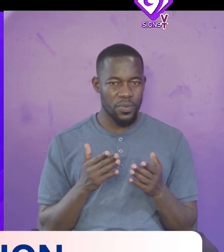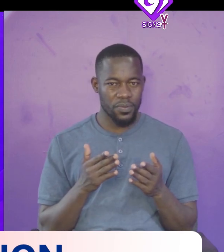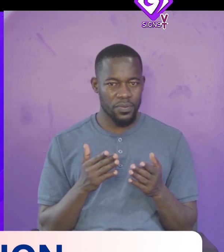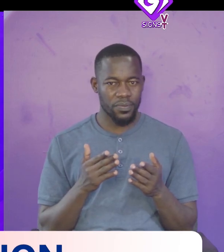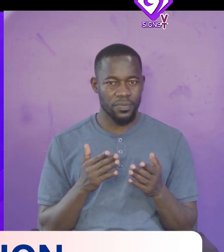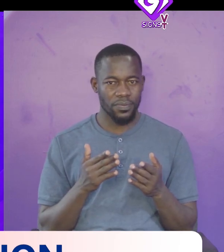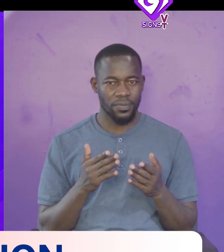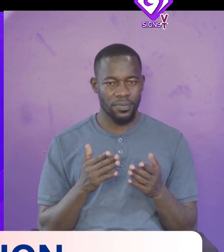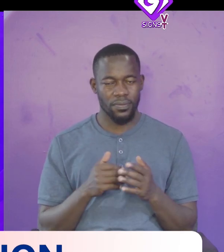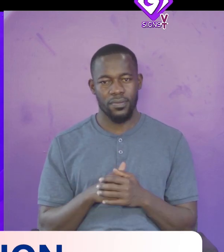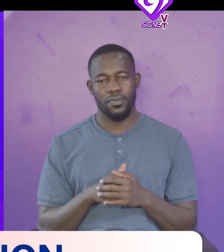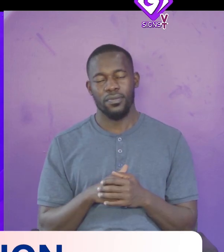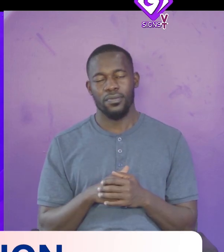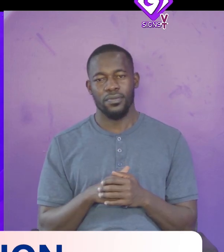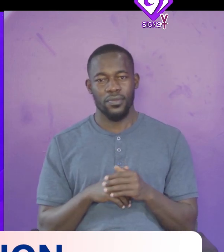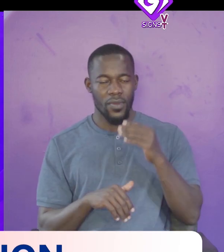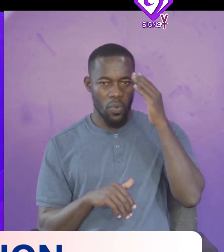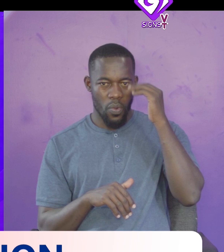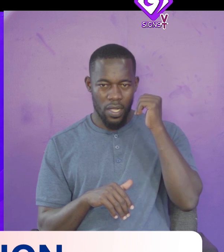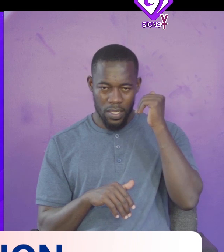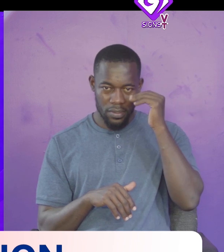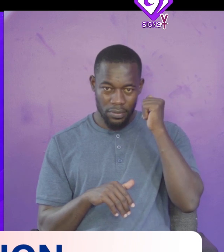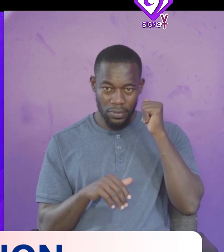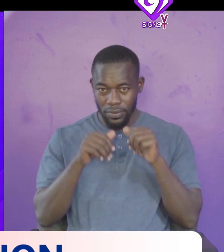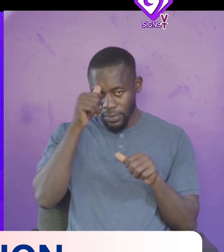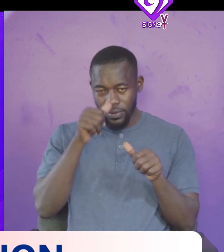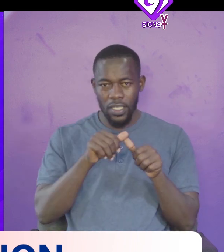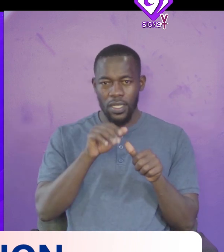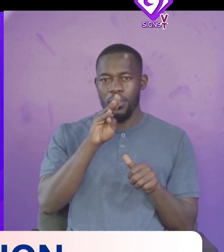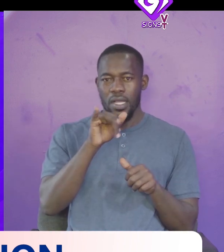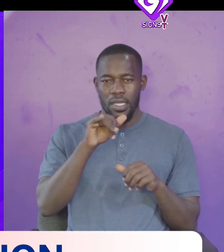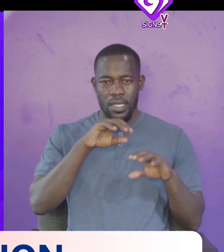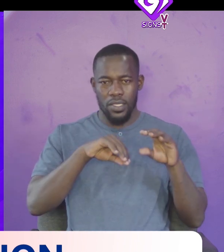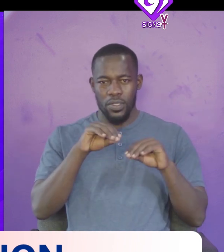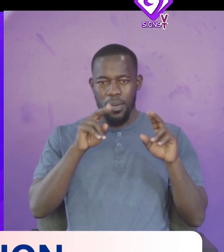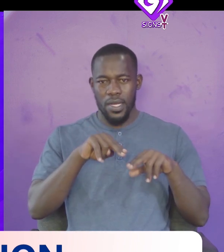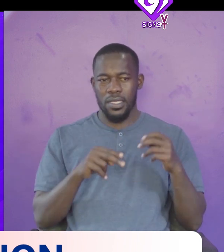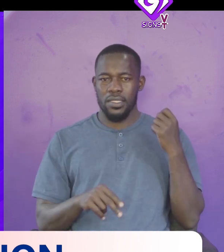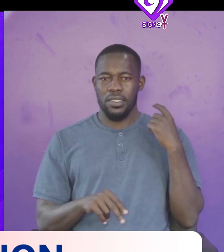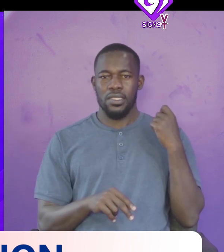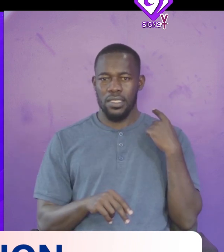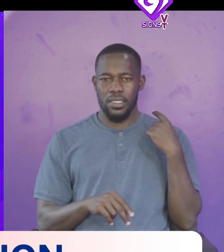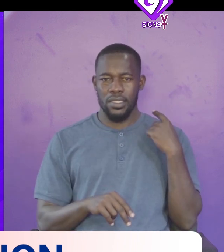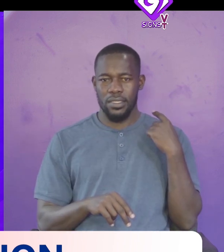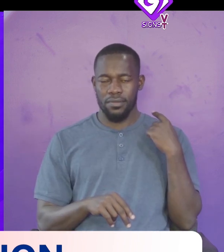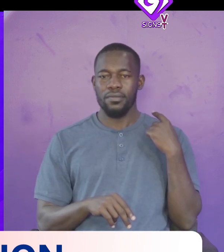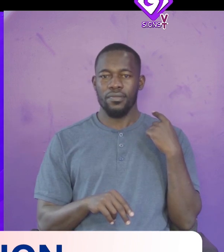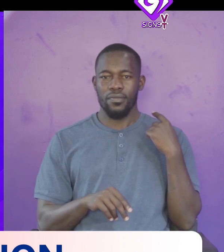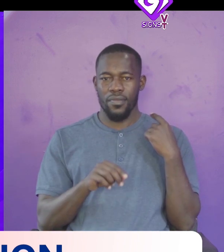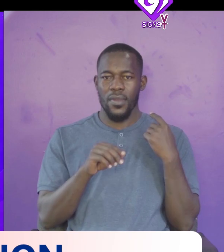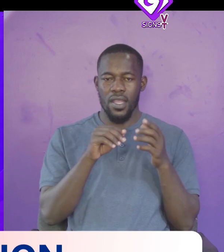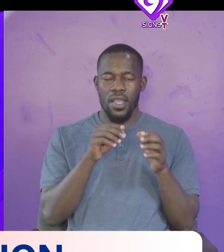feathers already because you remember the by-elections that happened the other time during Mawade in Embakasi